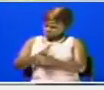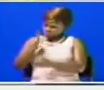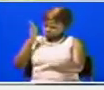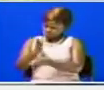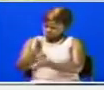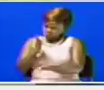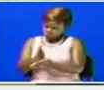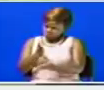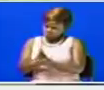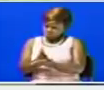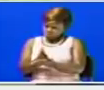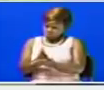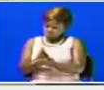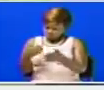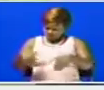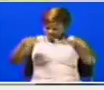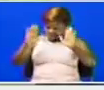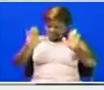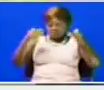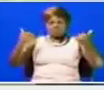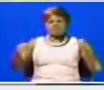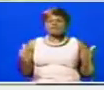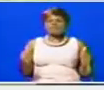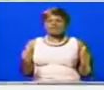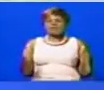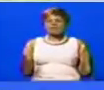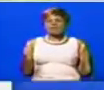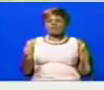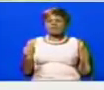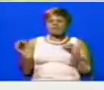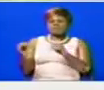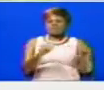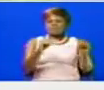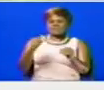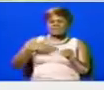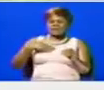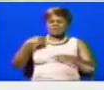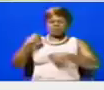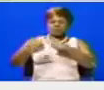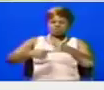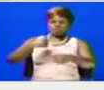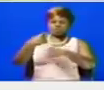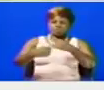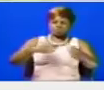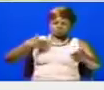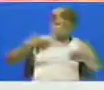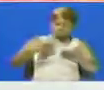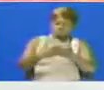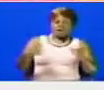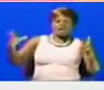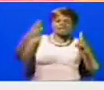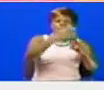that we will not surrender. Our movement will continue until we achieve what we